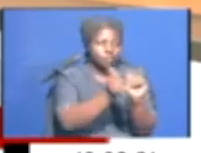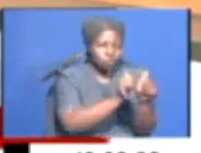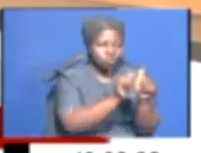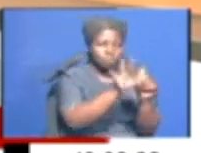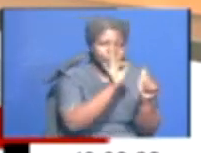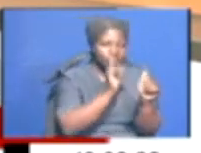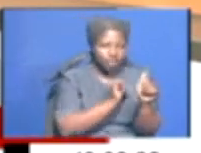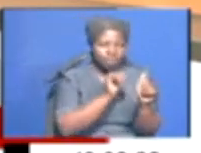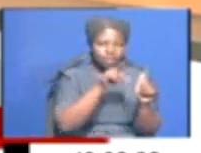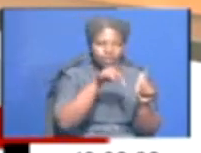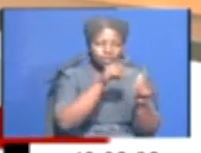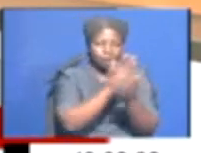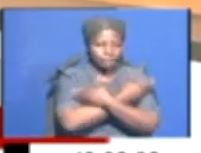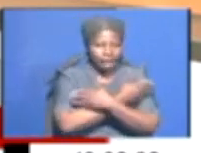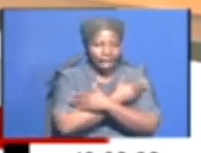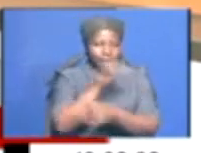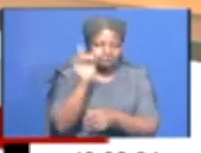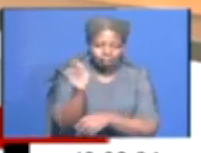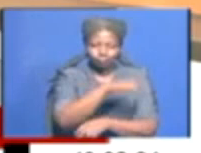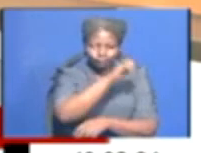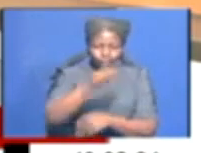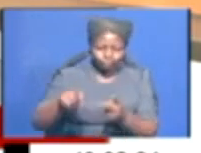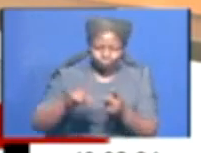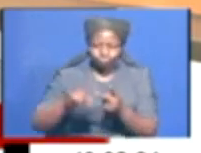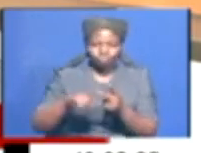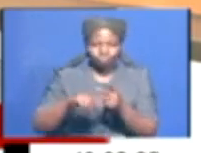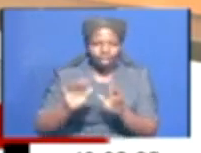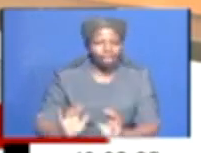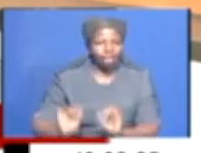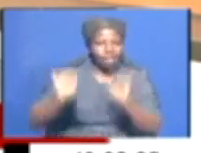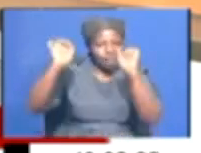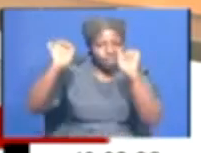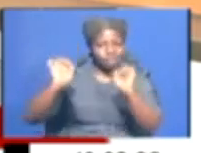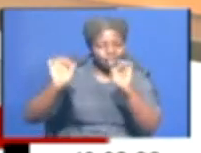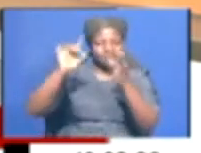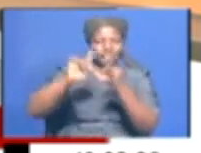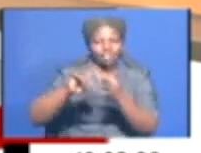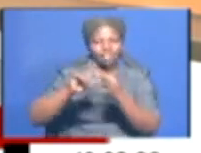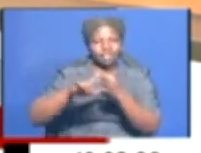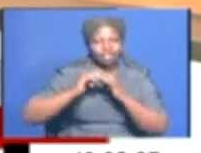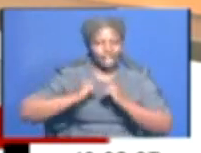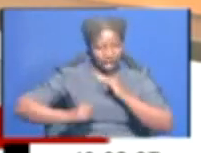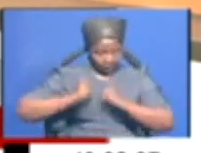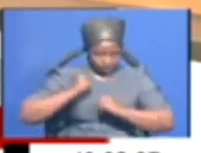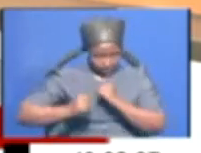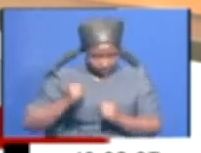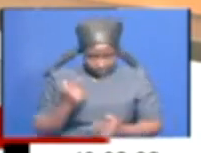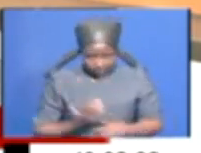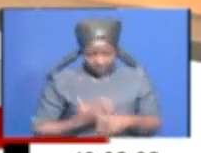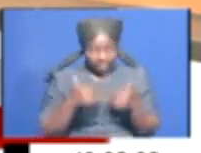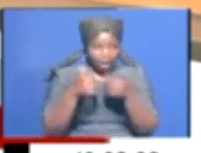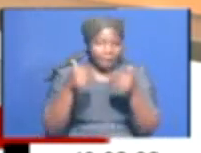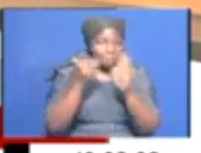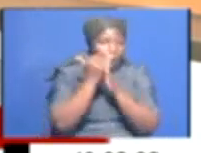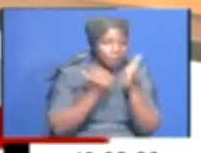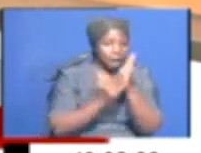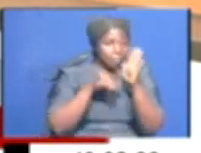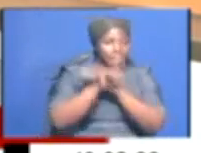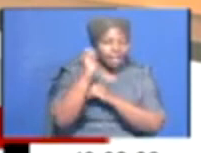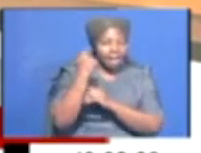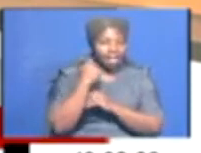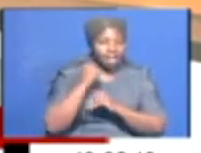tennis, powerlifting, and para athletics. Now, we under the GAPS program in Kenya, the athletes who